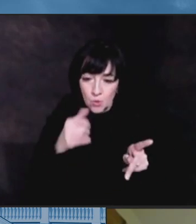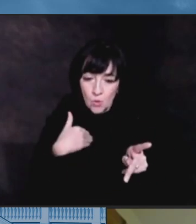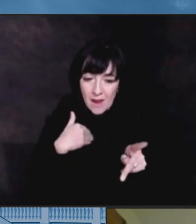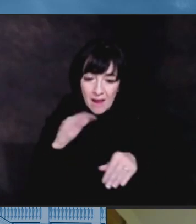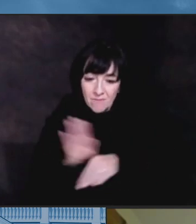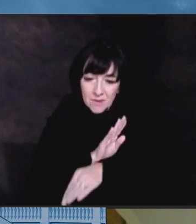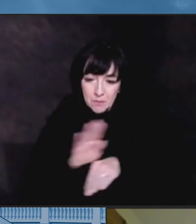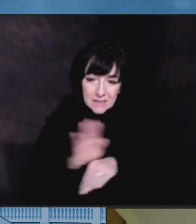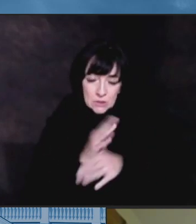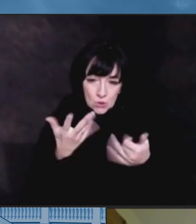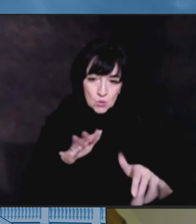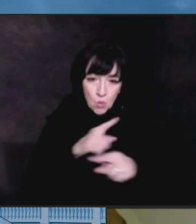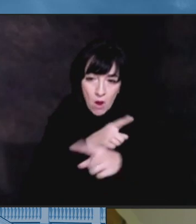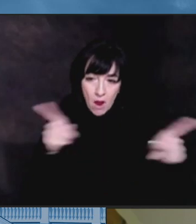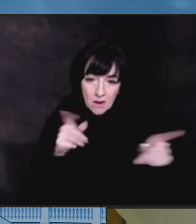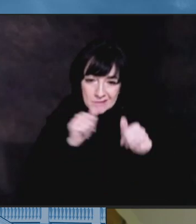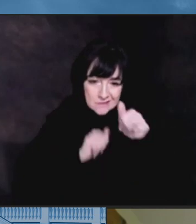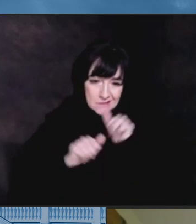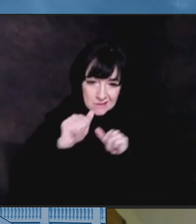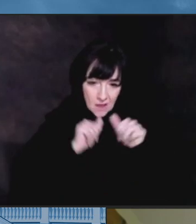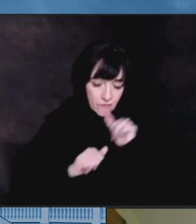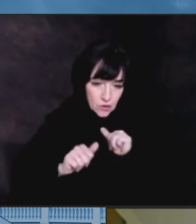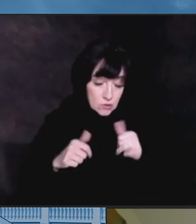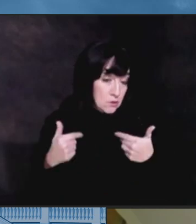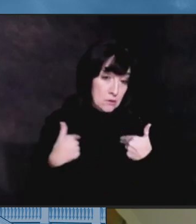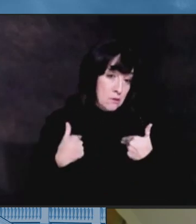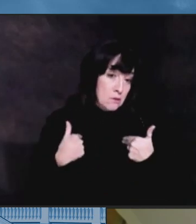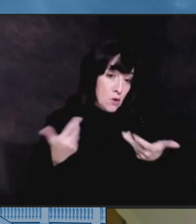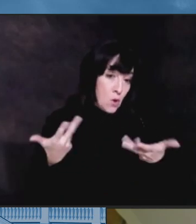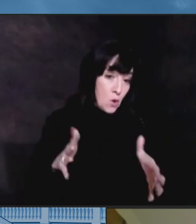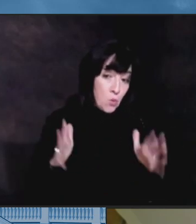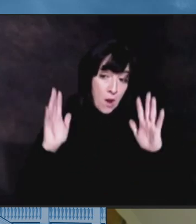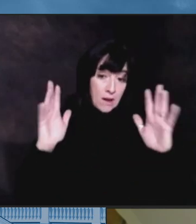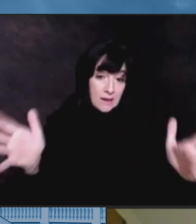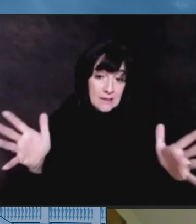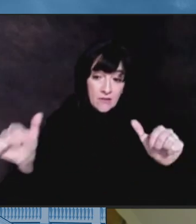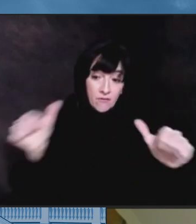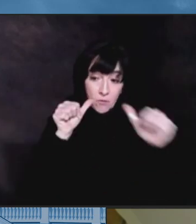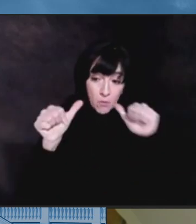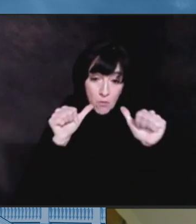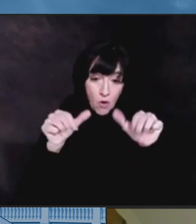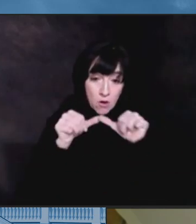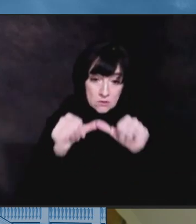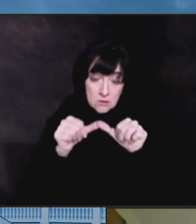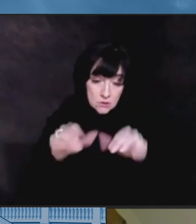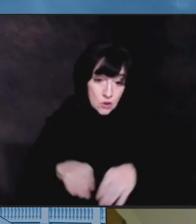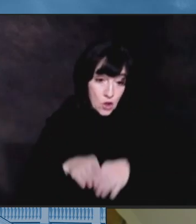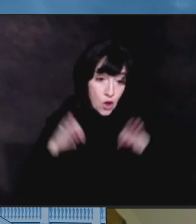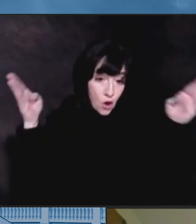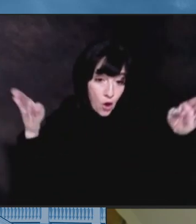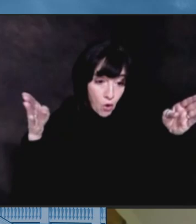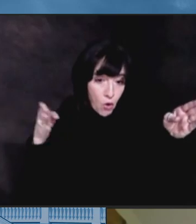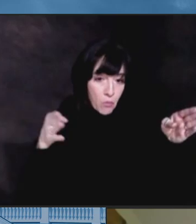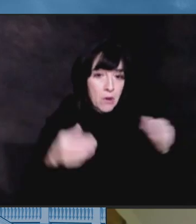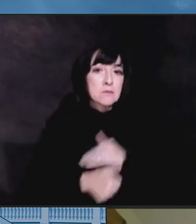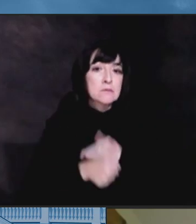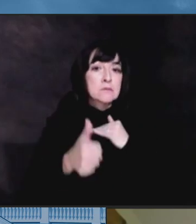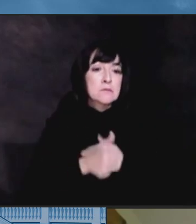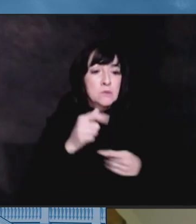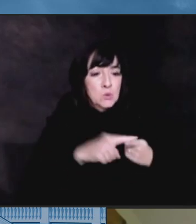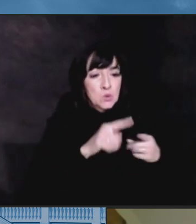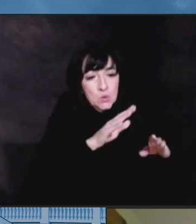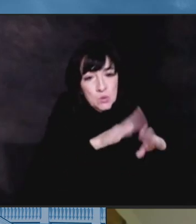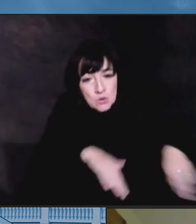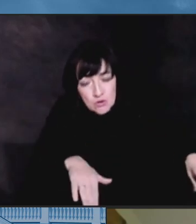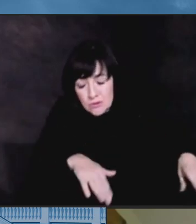want to keep bars open at the risk of children being in school. Not that at all. I think Dr. Fauci says that because